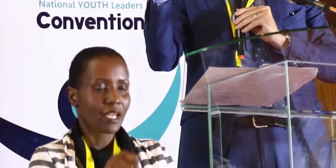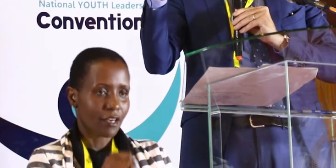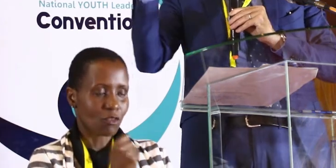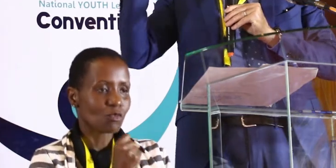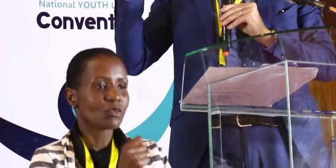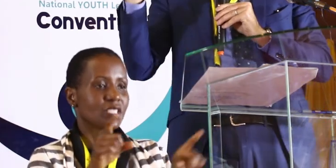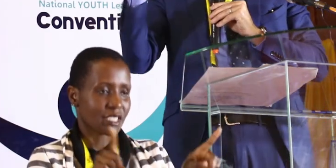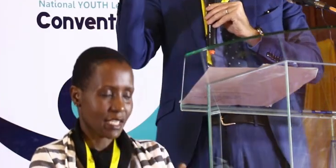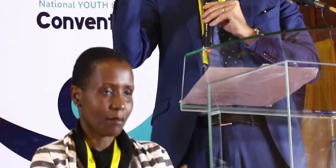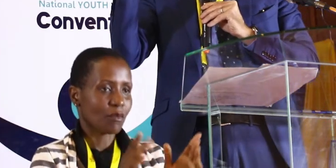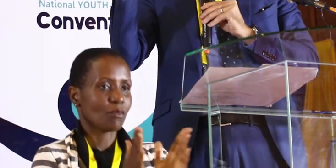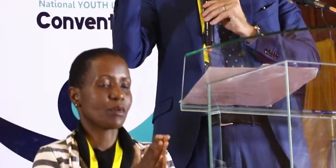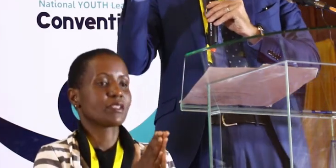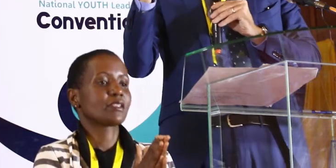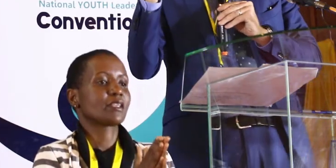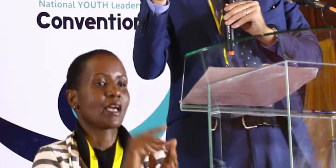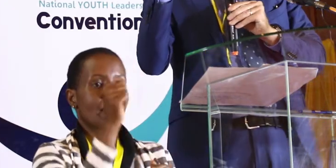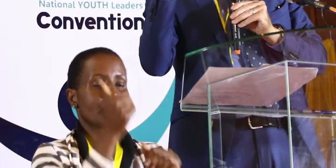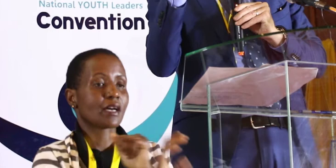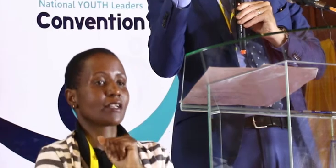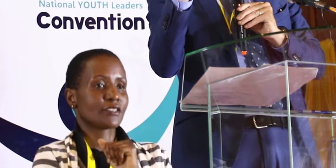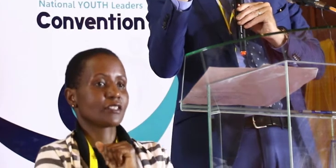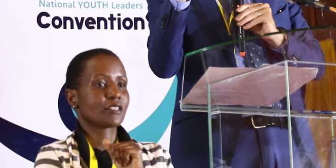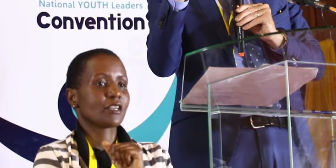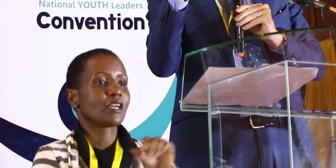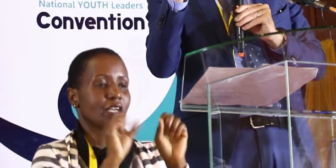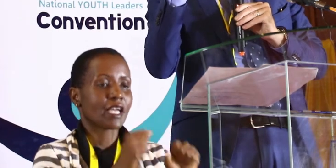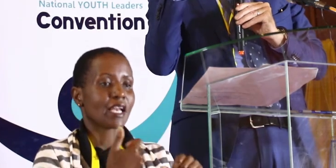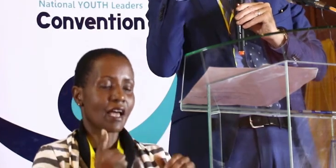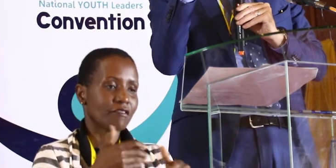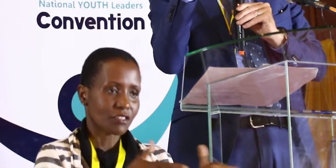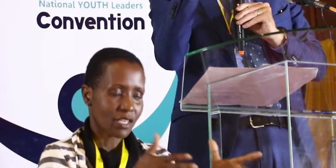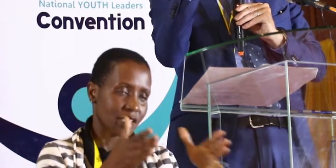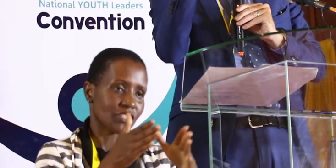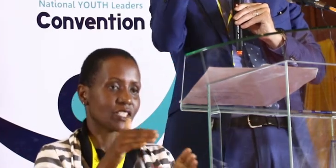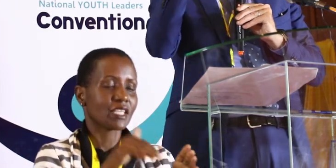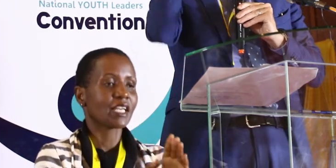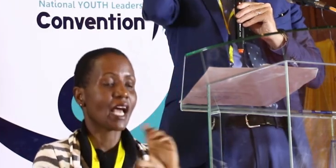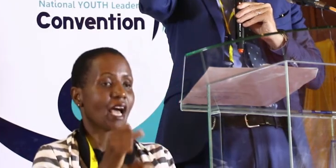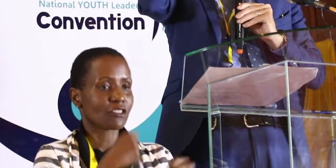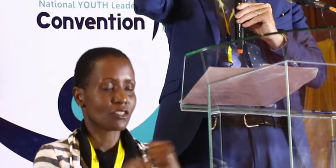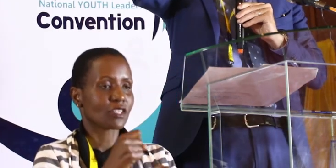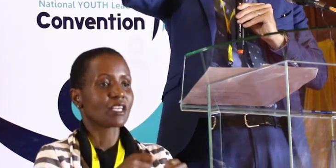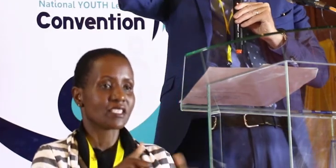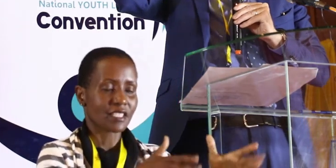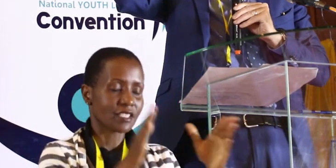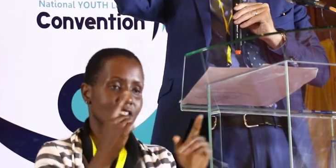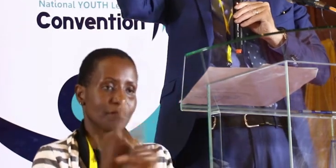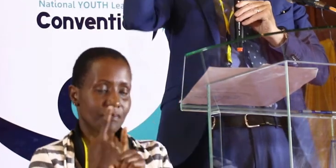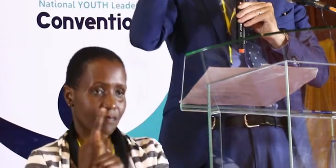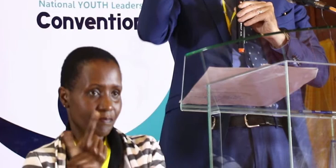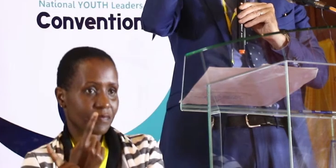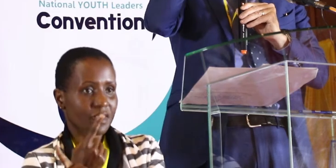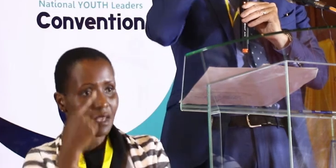strategic choice. We did that putting action, strategy in action. Now we know South Africa today is